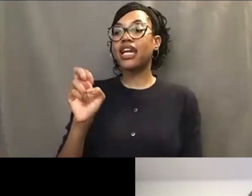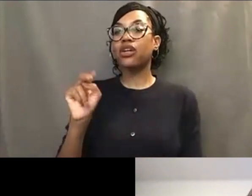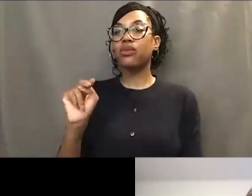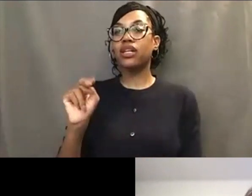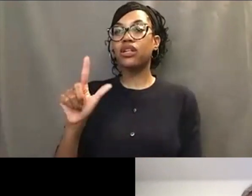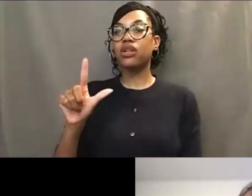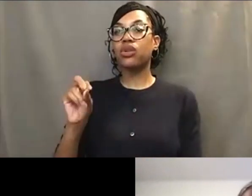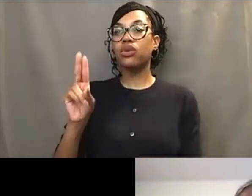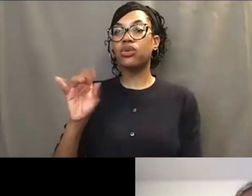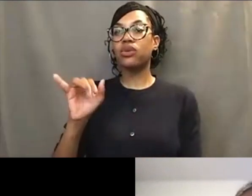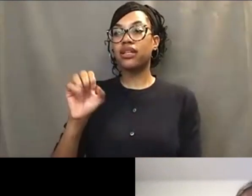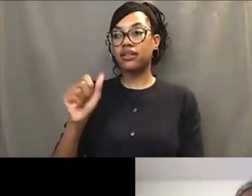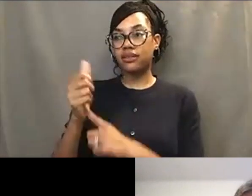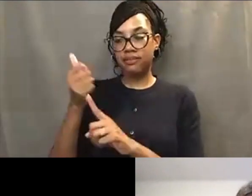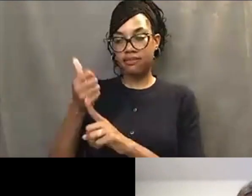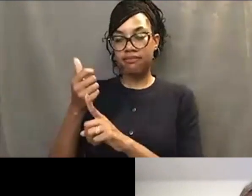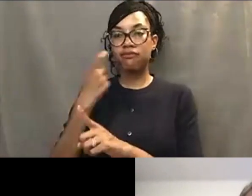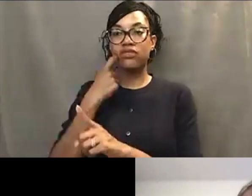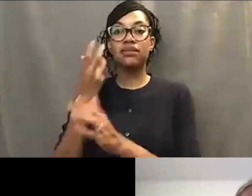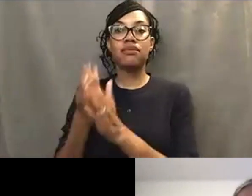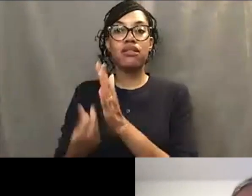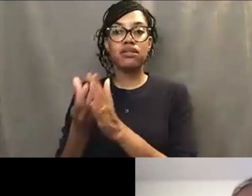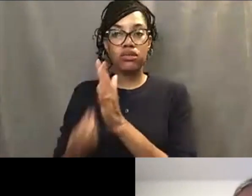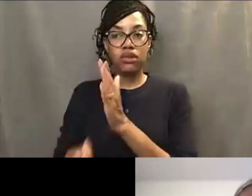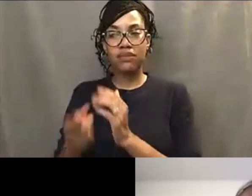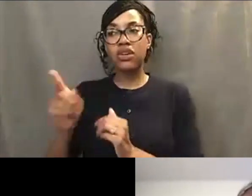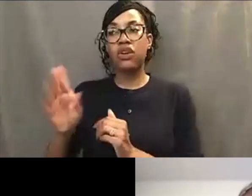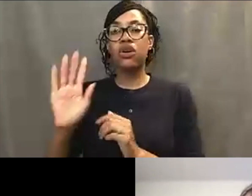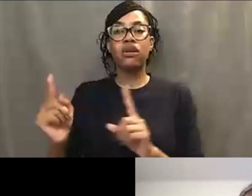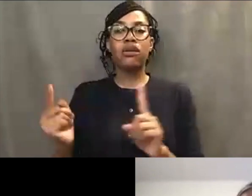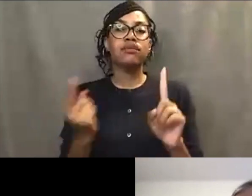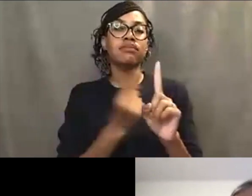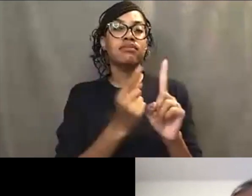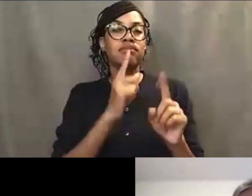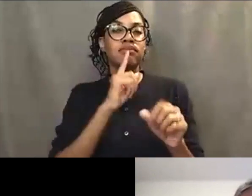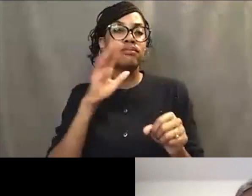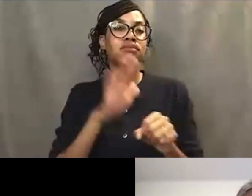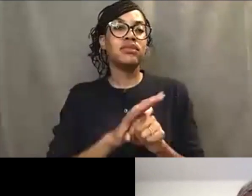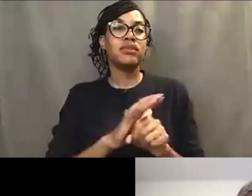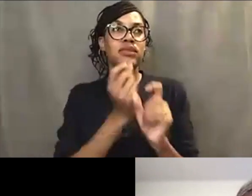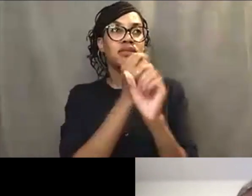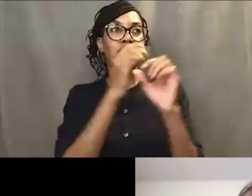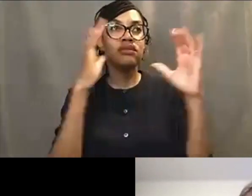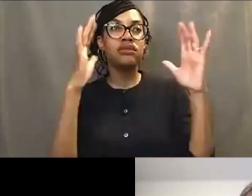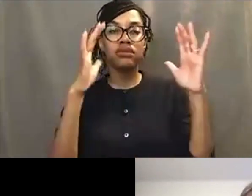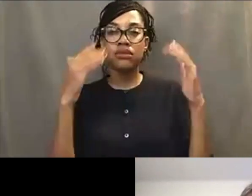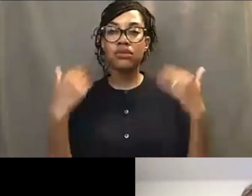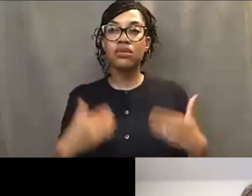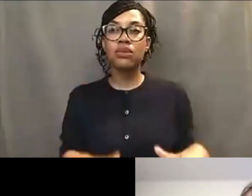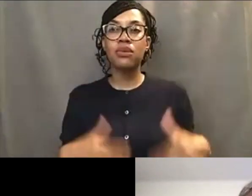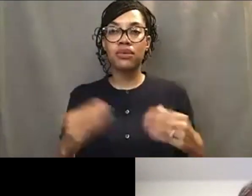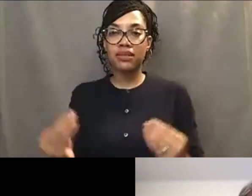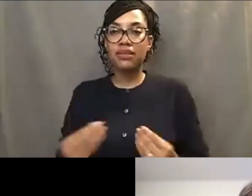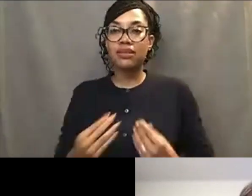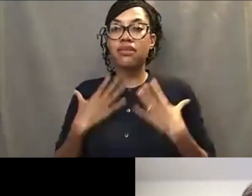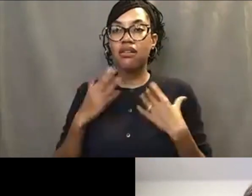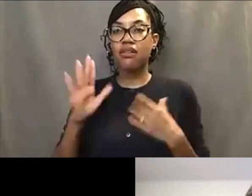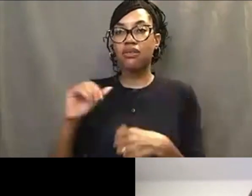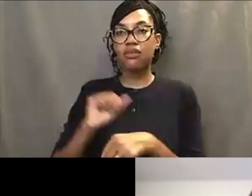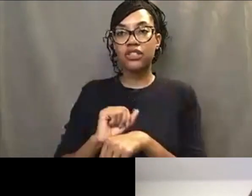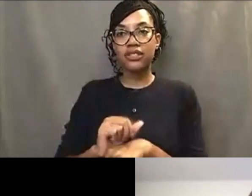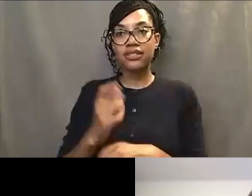vision and commitment to the radical imagination inspired many of us today. And say thank